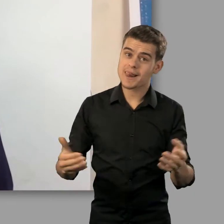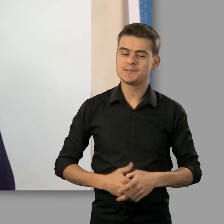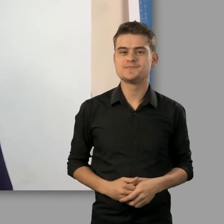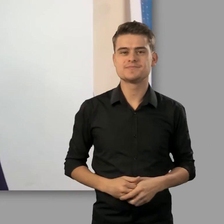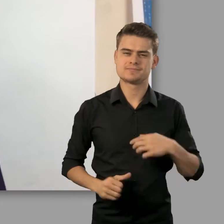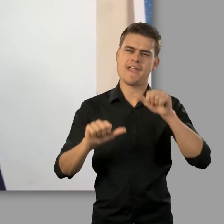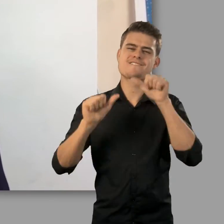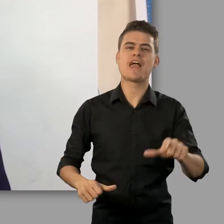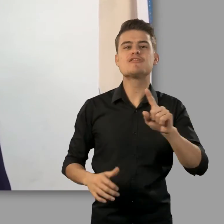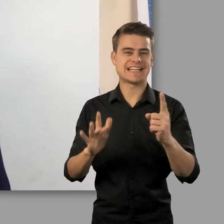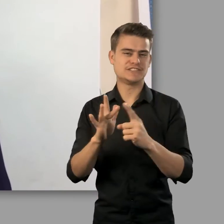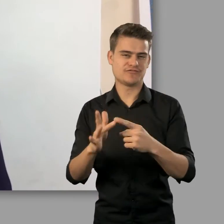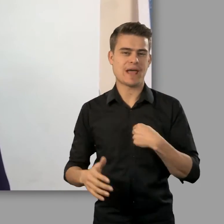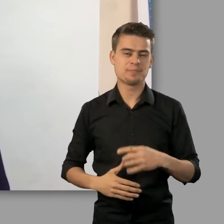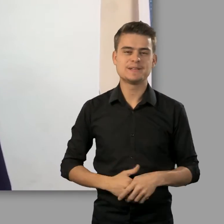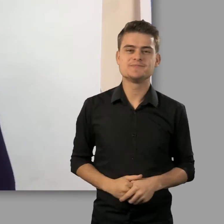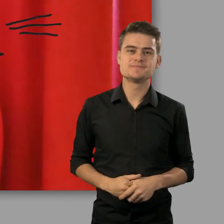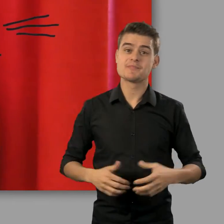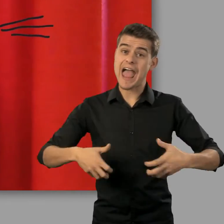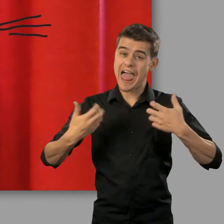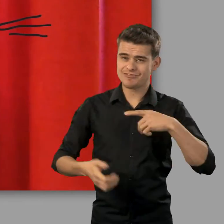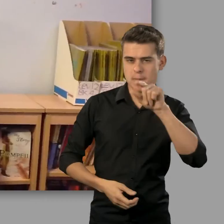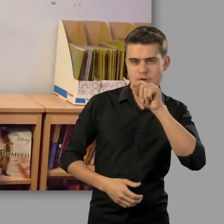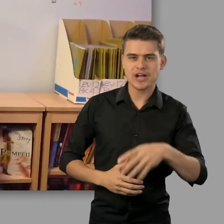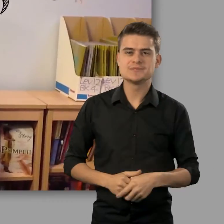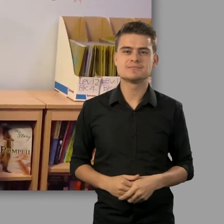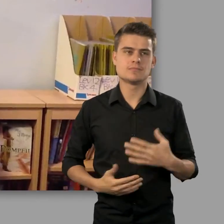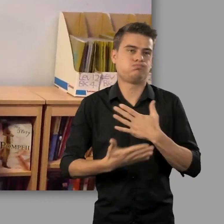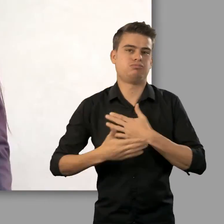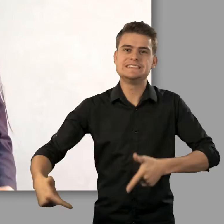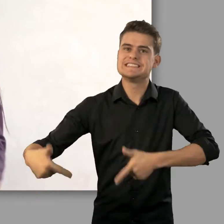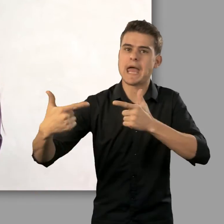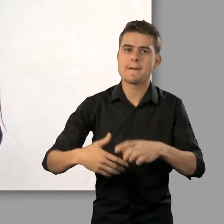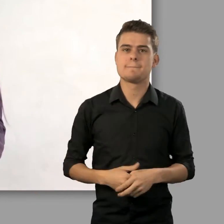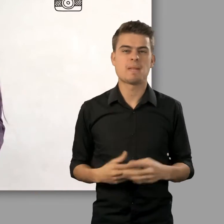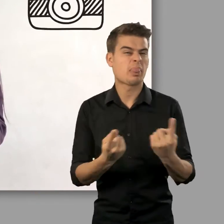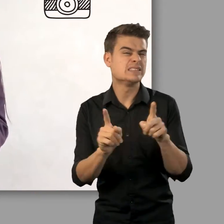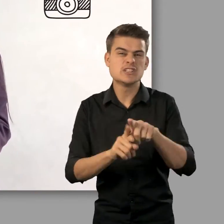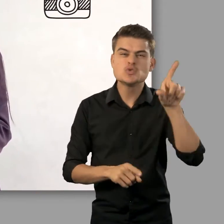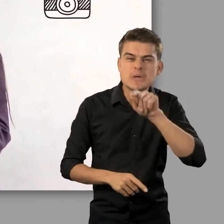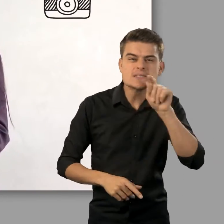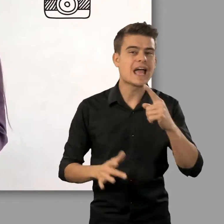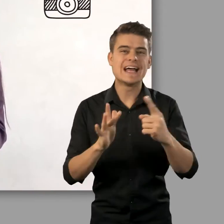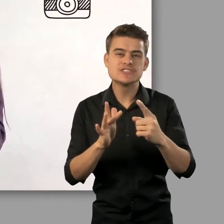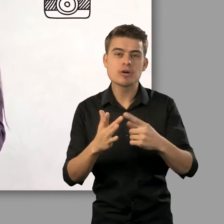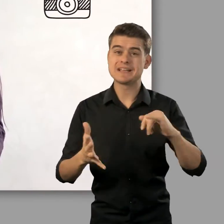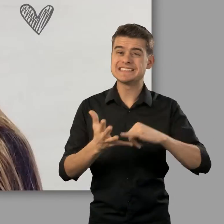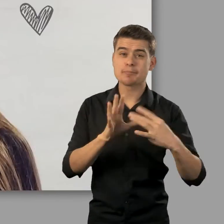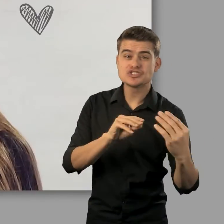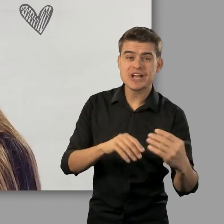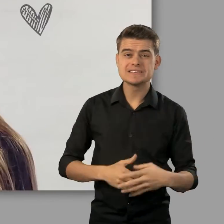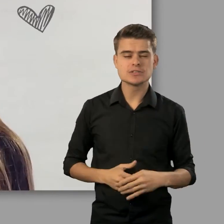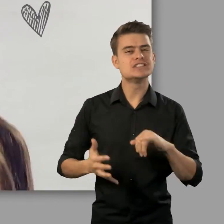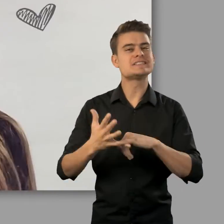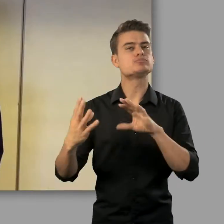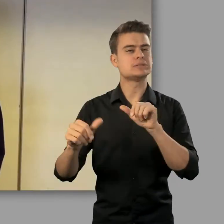My favorite website or app is Instagram. Angry Birds. I like to use Skype. Things like Twitter, Instagram, Snapchat.